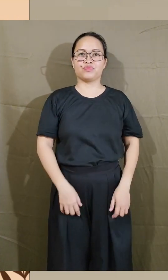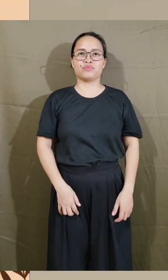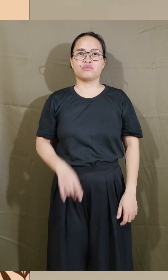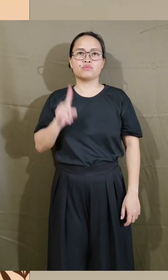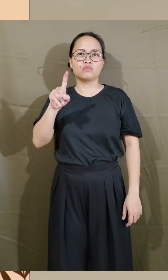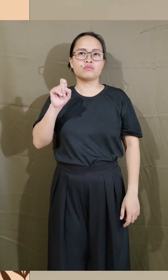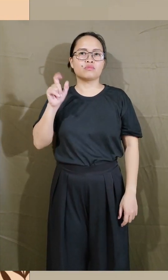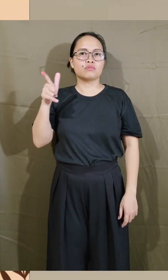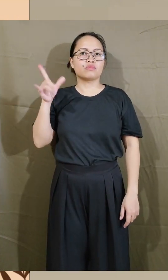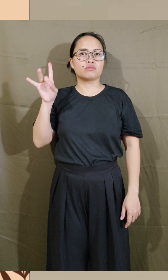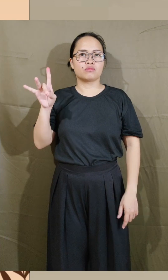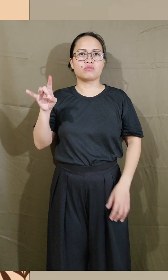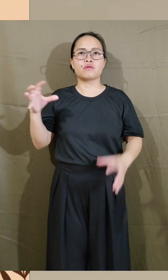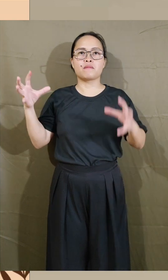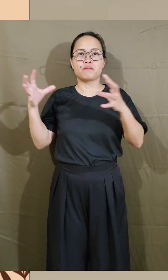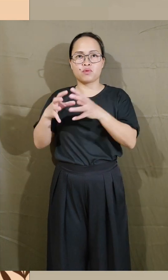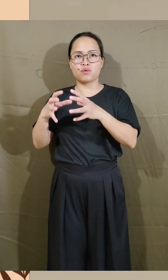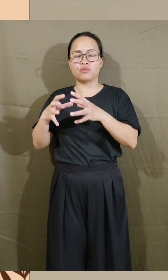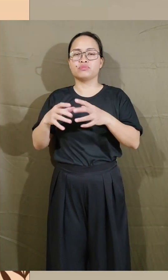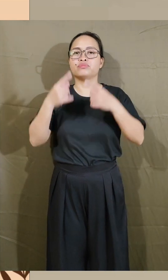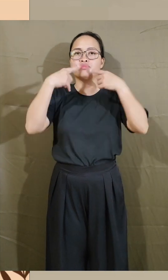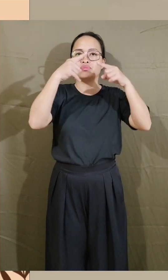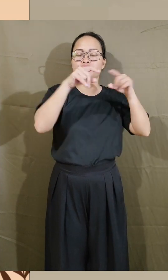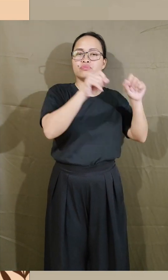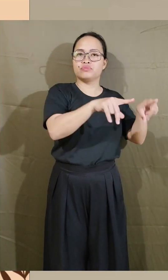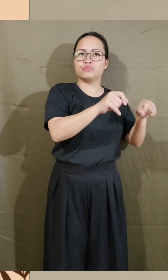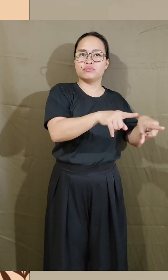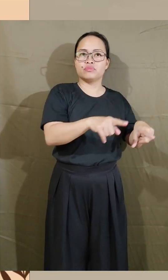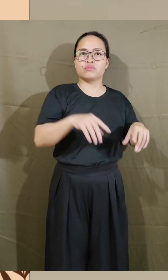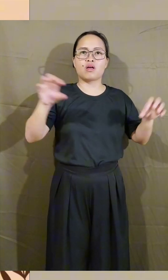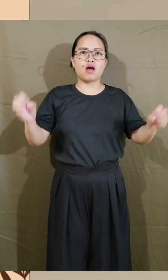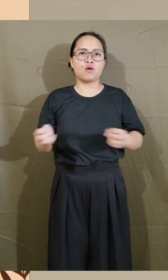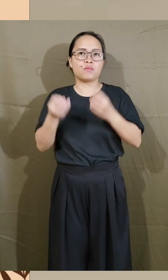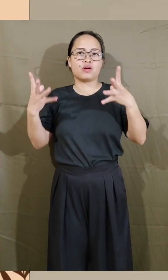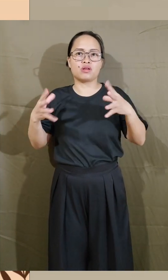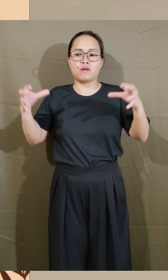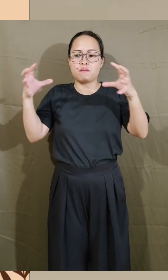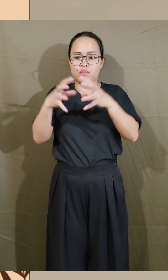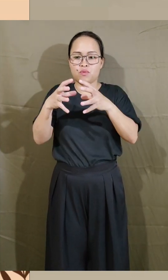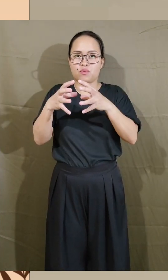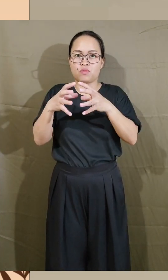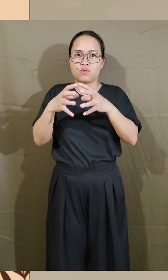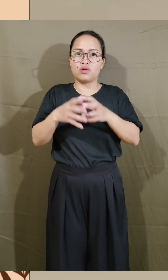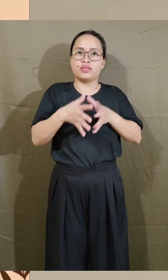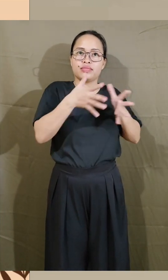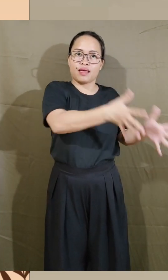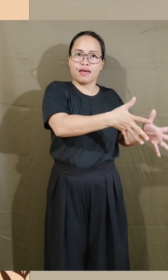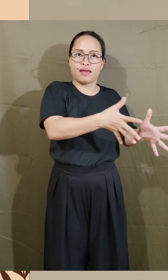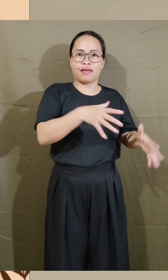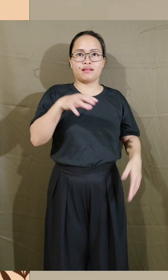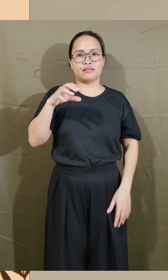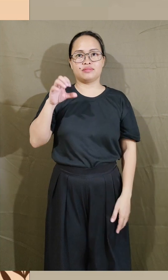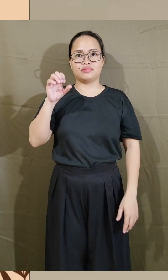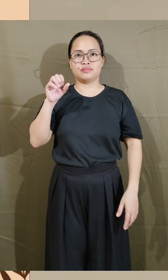128 balls were sold. How many balls does he have left in his store?